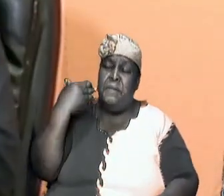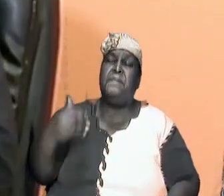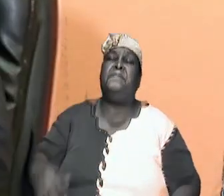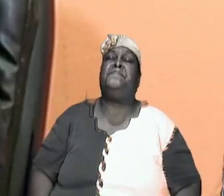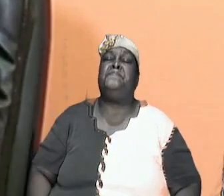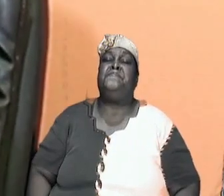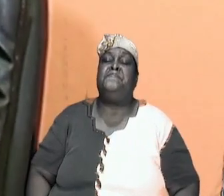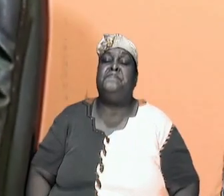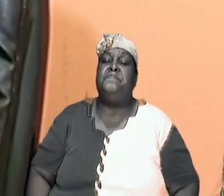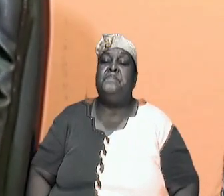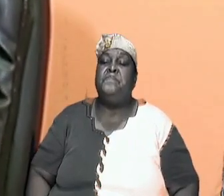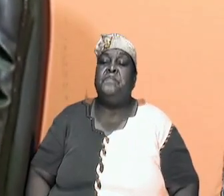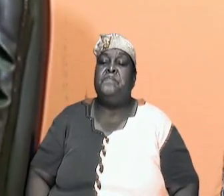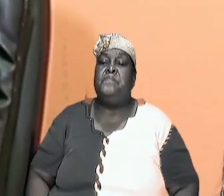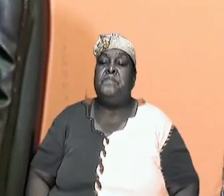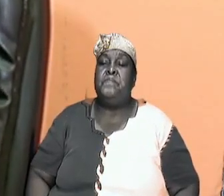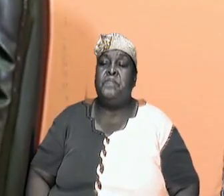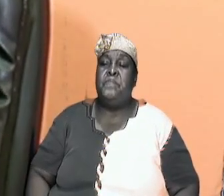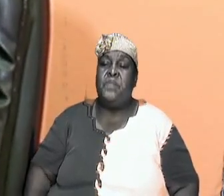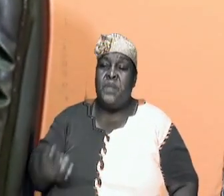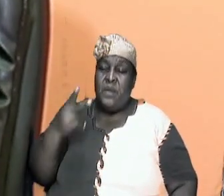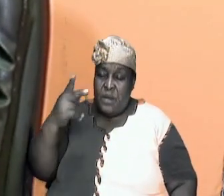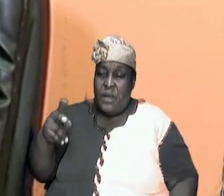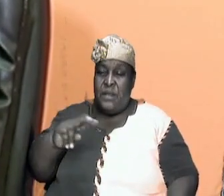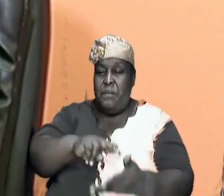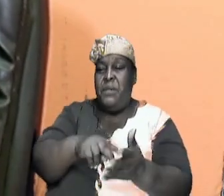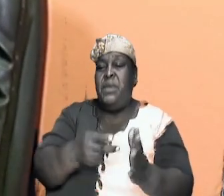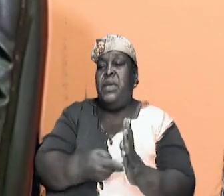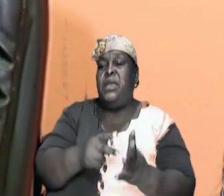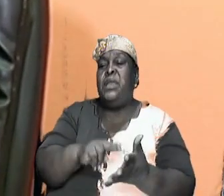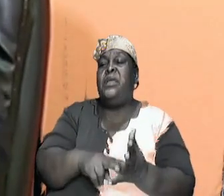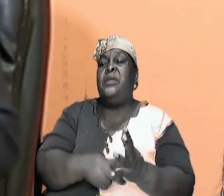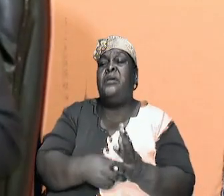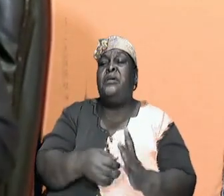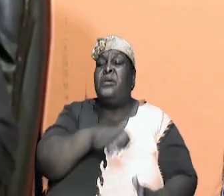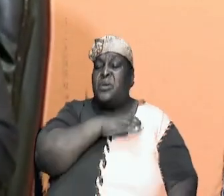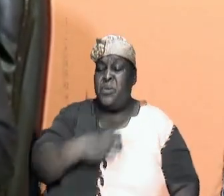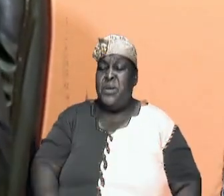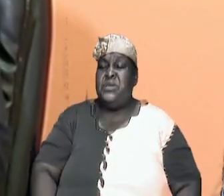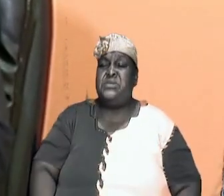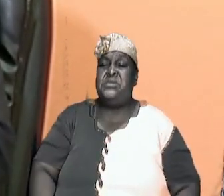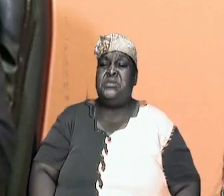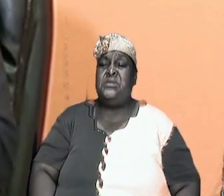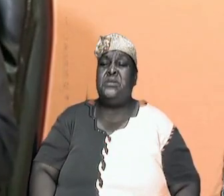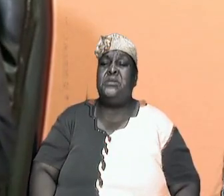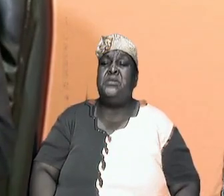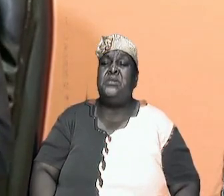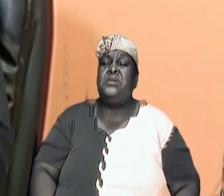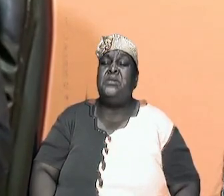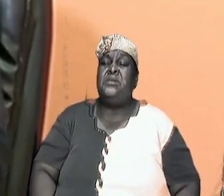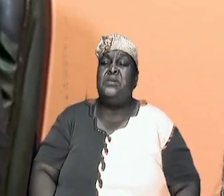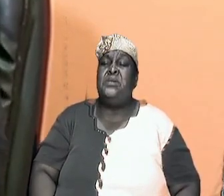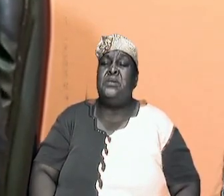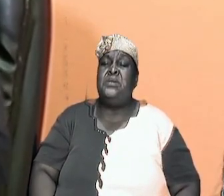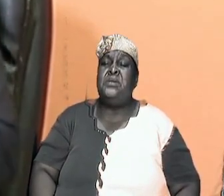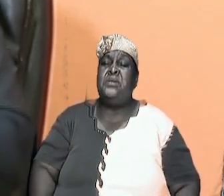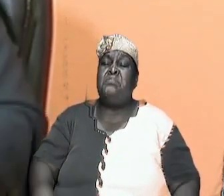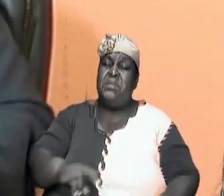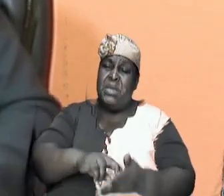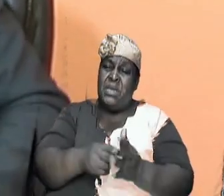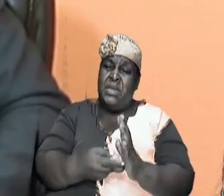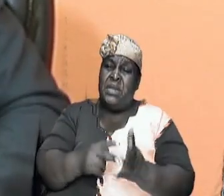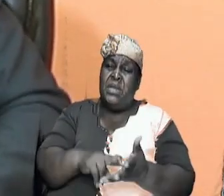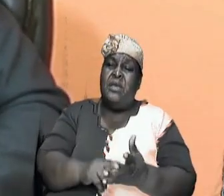at the term, and when we look at the definition of the term, Christians, a Christian is really defined as